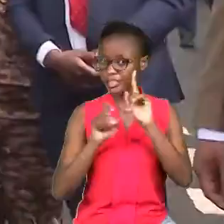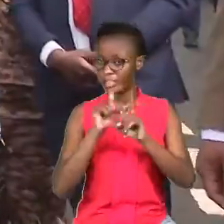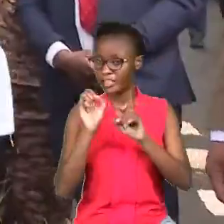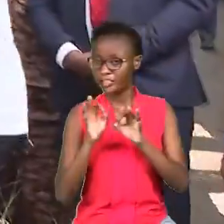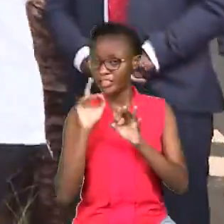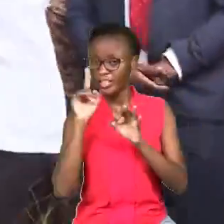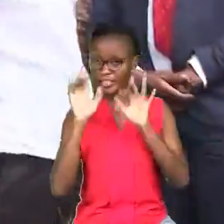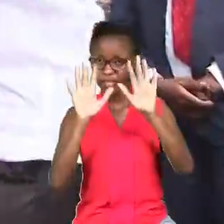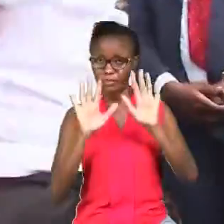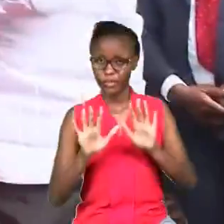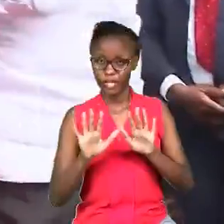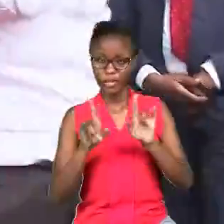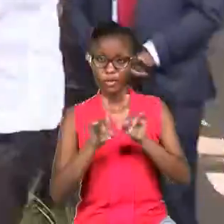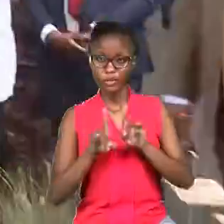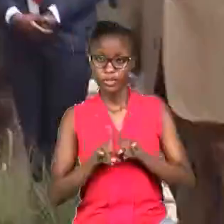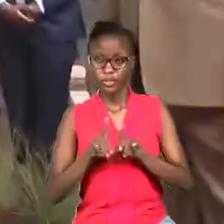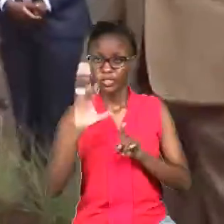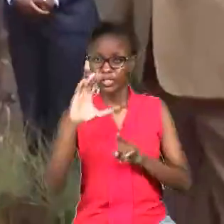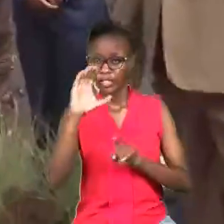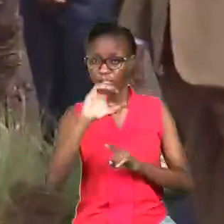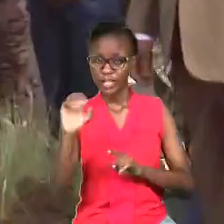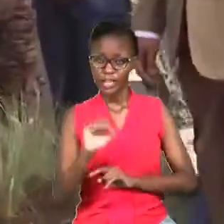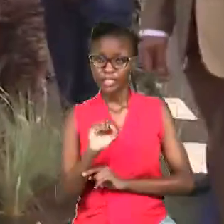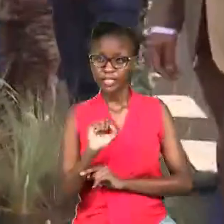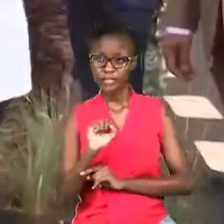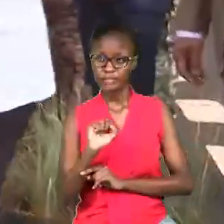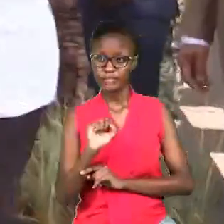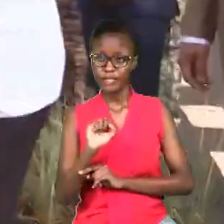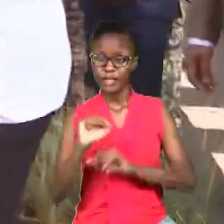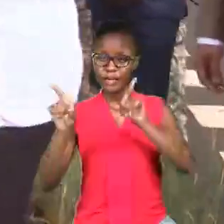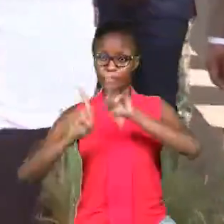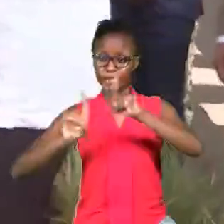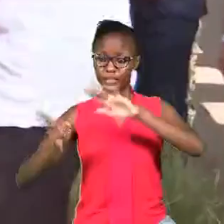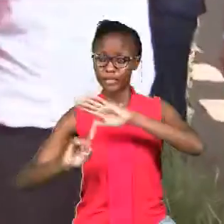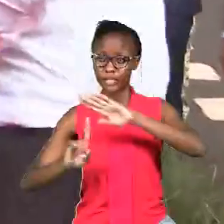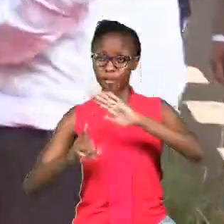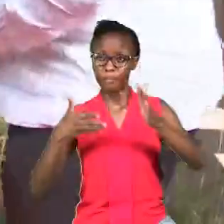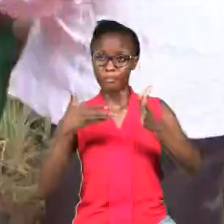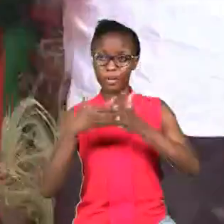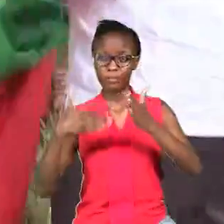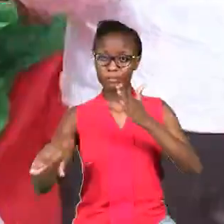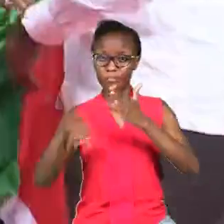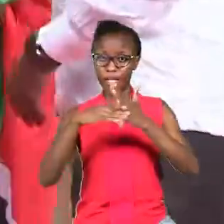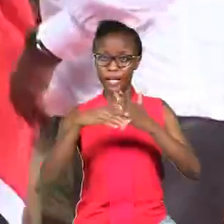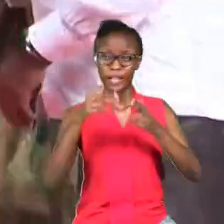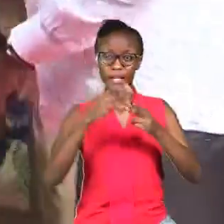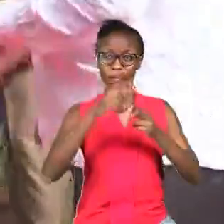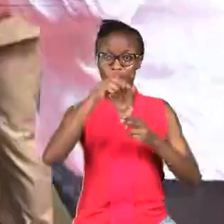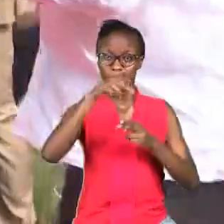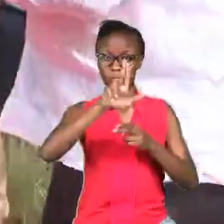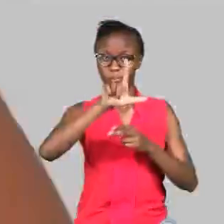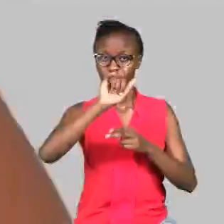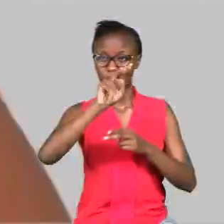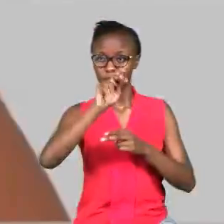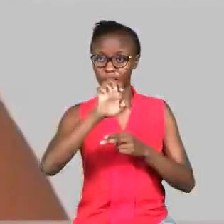park. Tourism Cabinet Secretary Najib Balala last year revoked the appointment of Pauline Njoroge as member of the